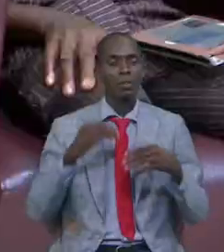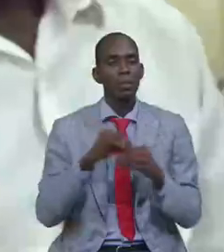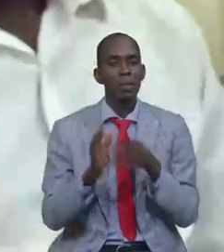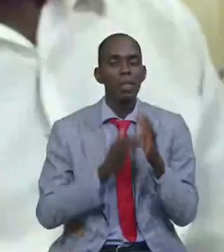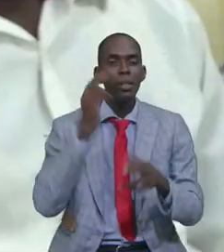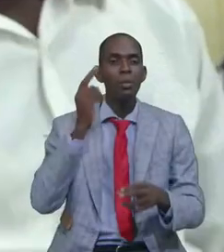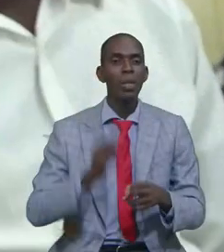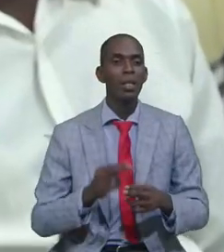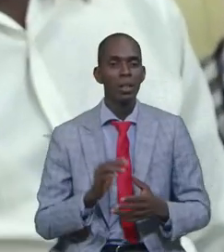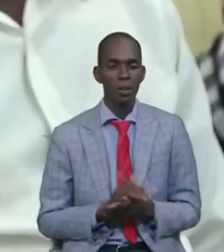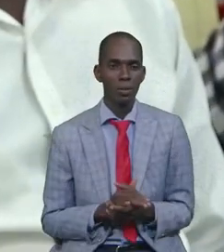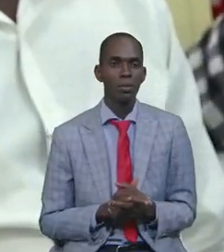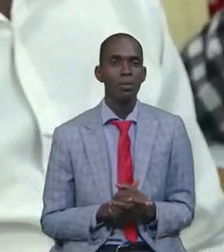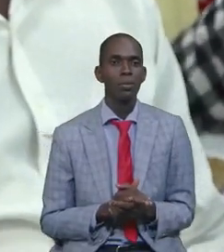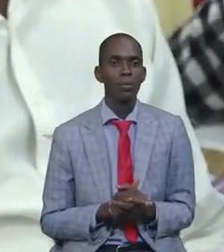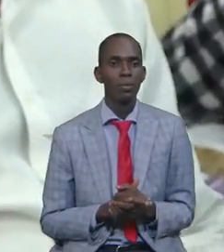Jesus' name.